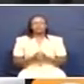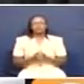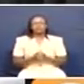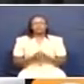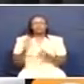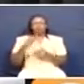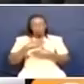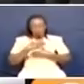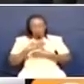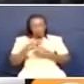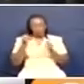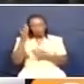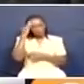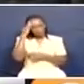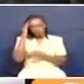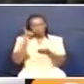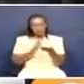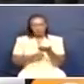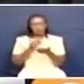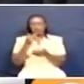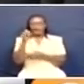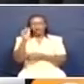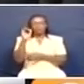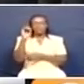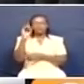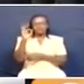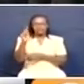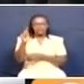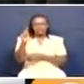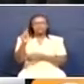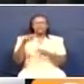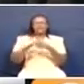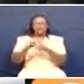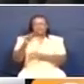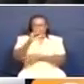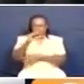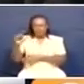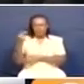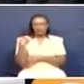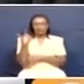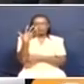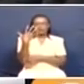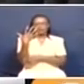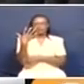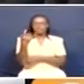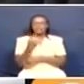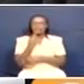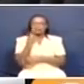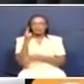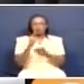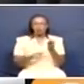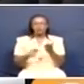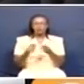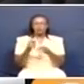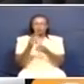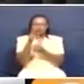will note that in the replying affidavit of Mr. Kipkogei at paragraph 5, he deponds to the fact that at 20